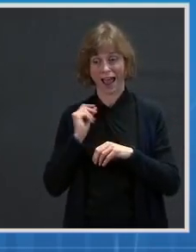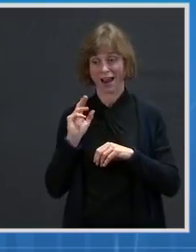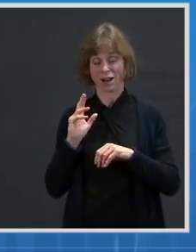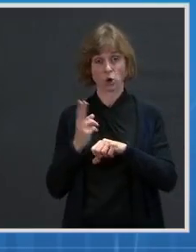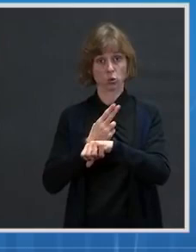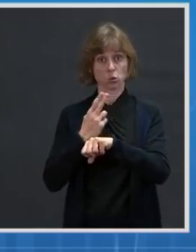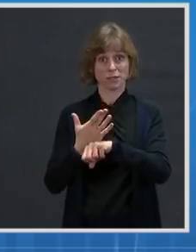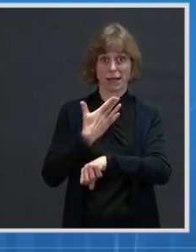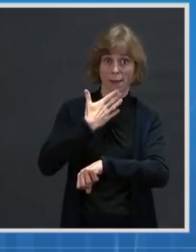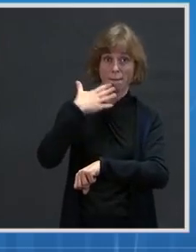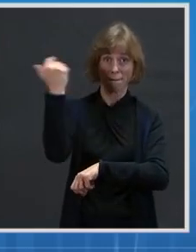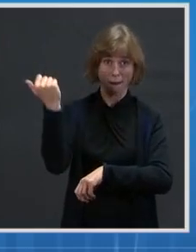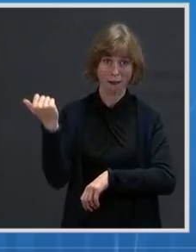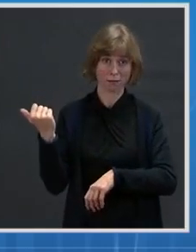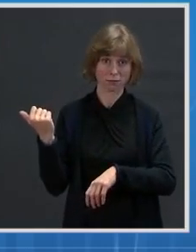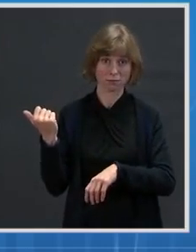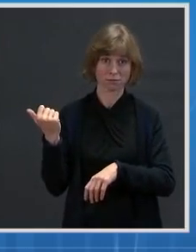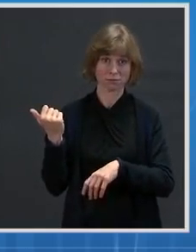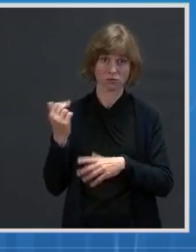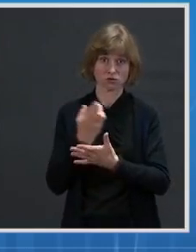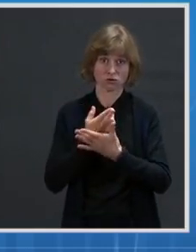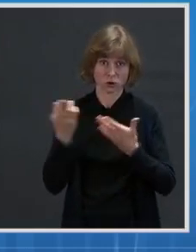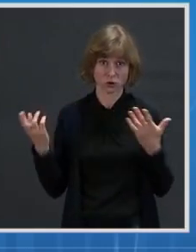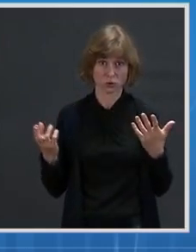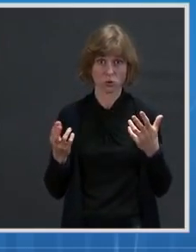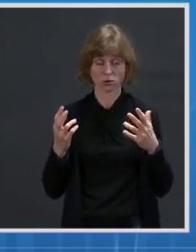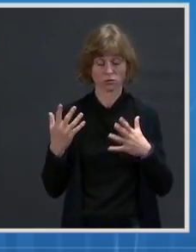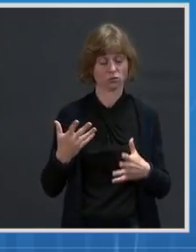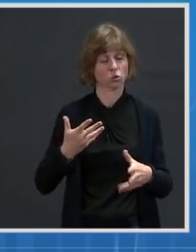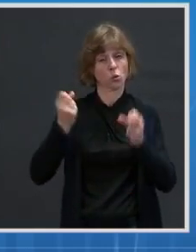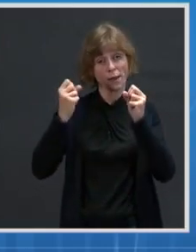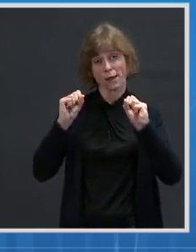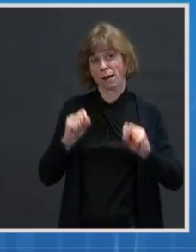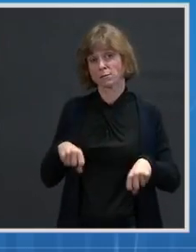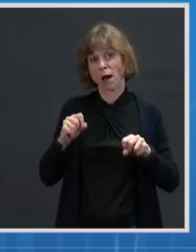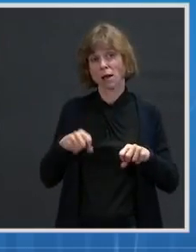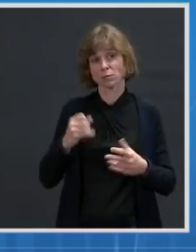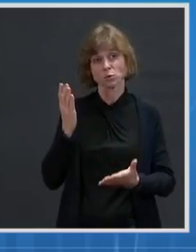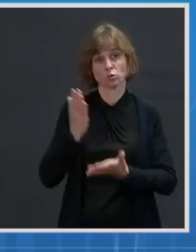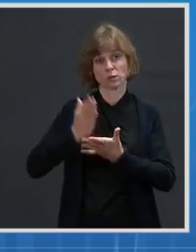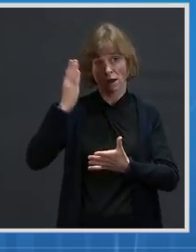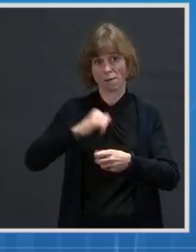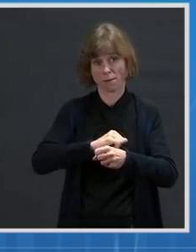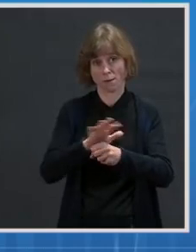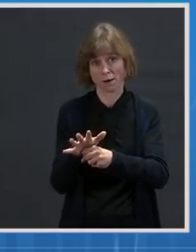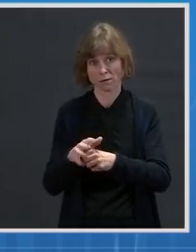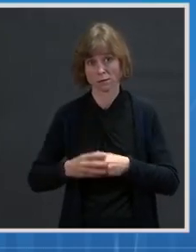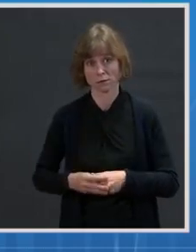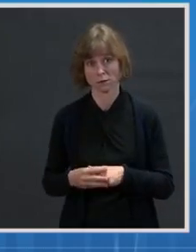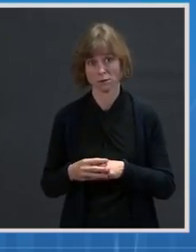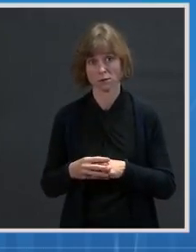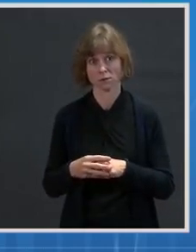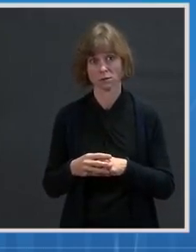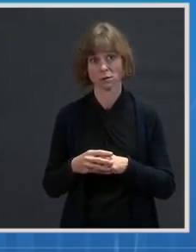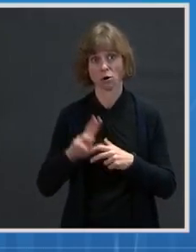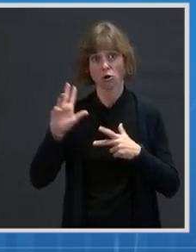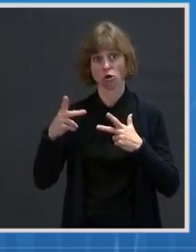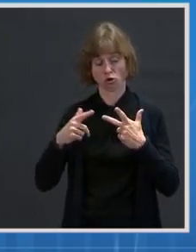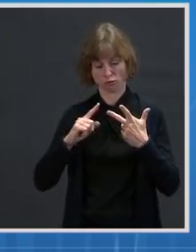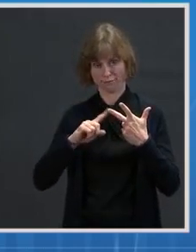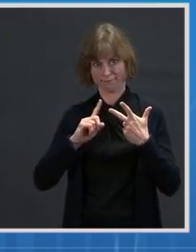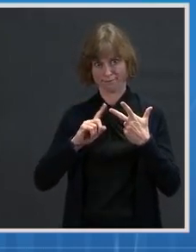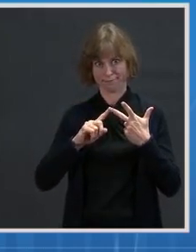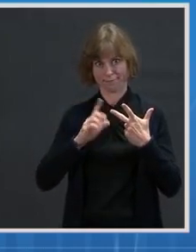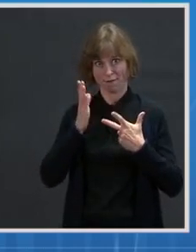resources outside of government to end this pandemic as quickly as possible. And our third phase,